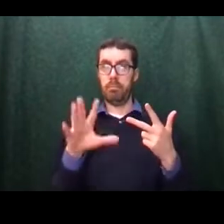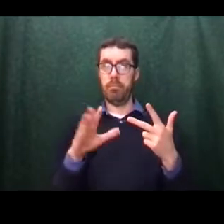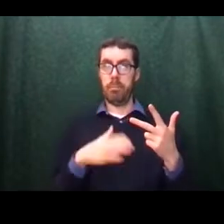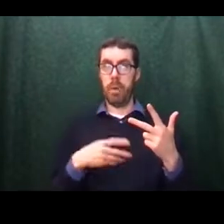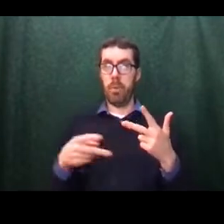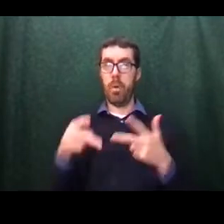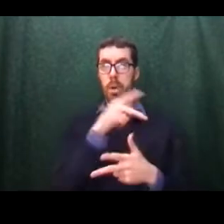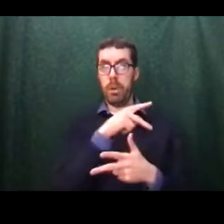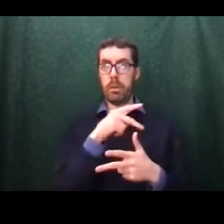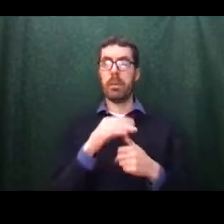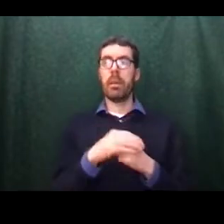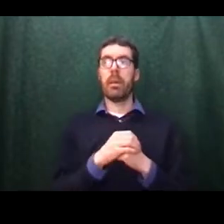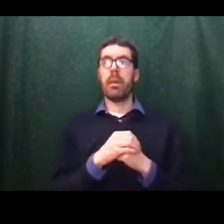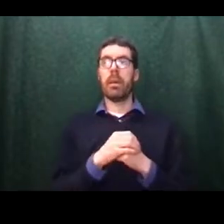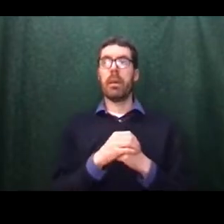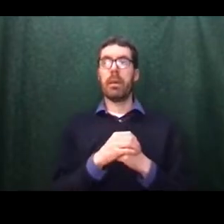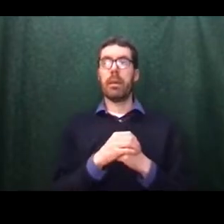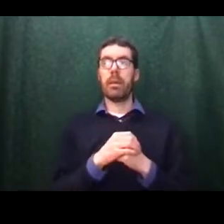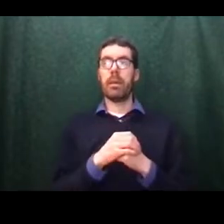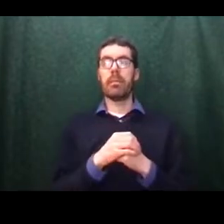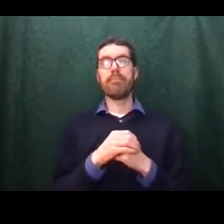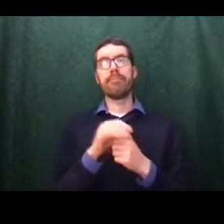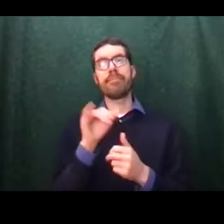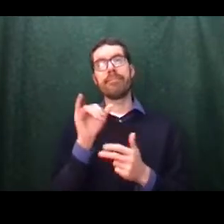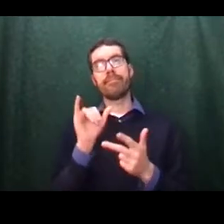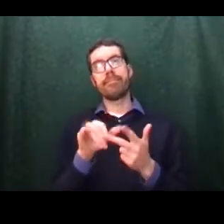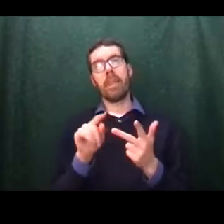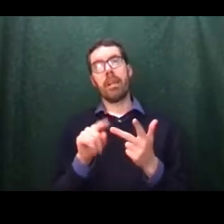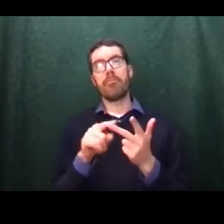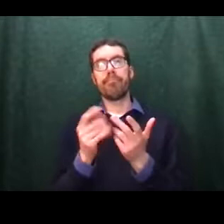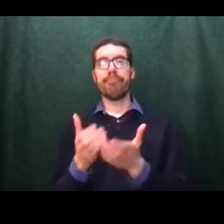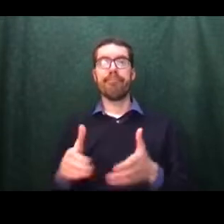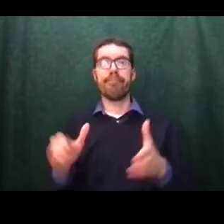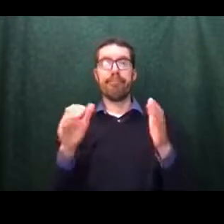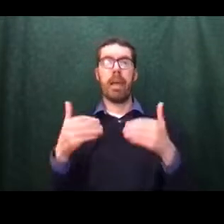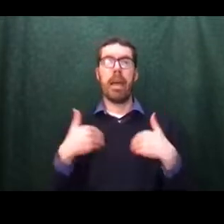kind of a big bucket. It includes a lot of different things, but